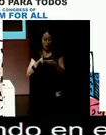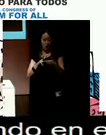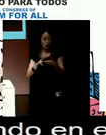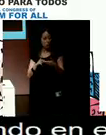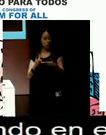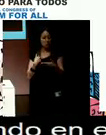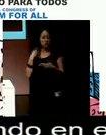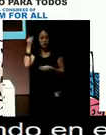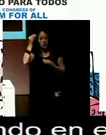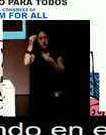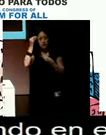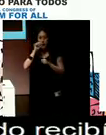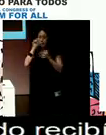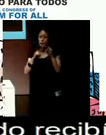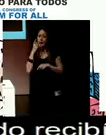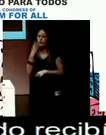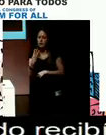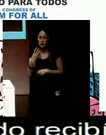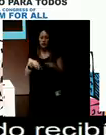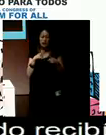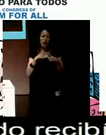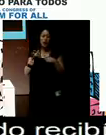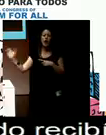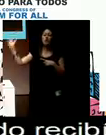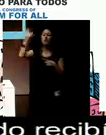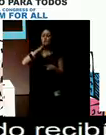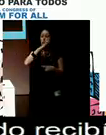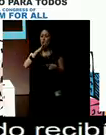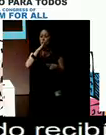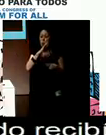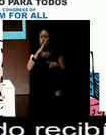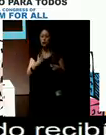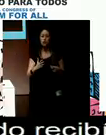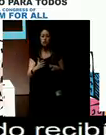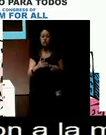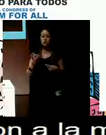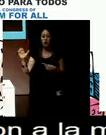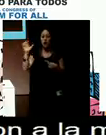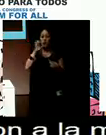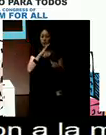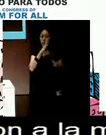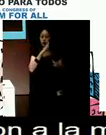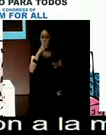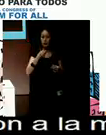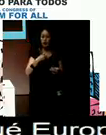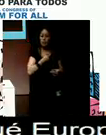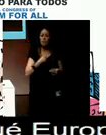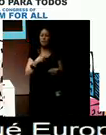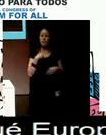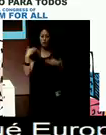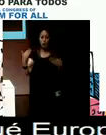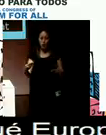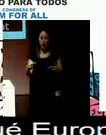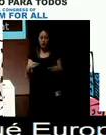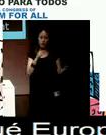of all, why Europe? What can be Europe's role or voice in this discussion? And then